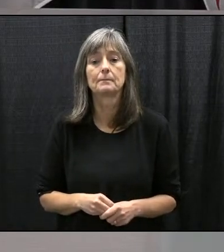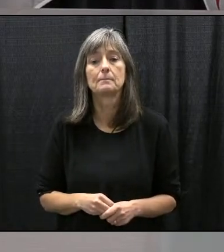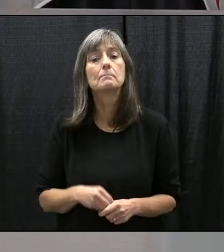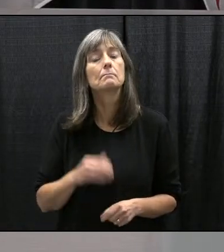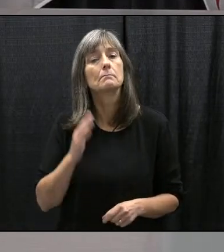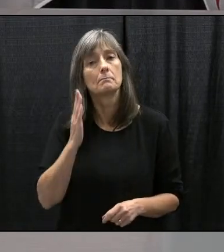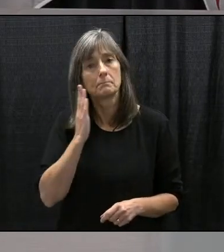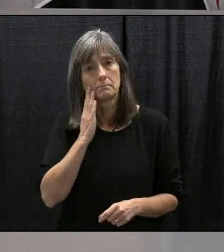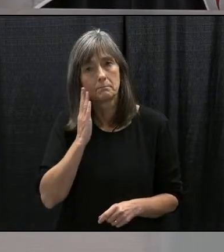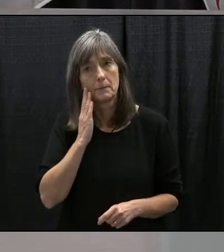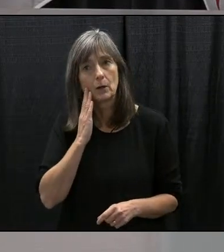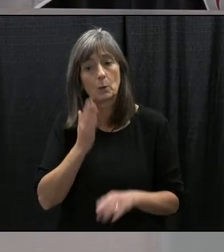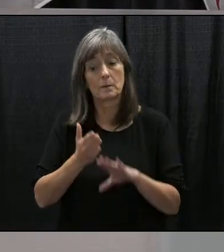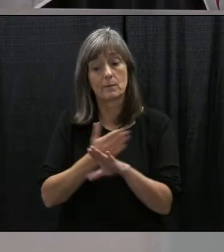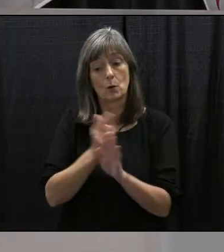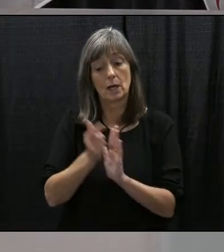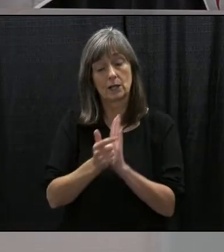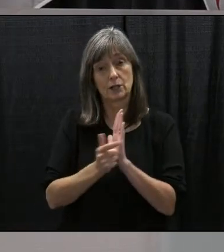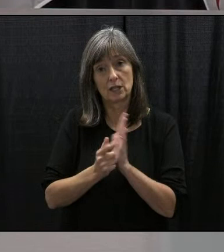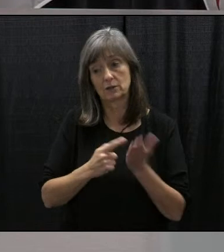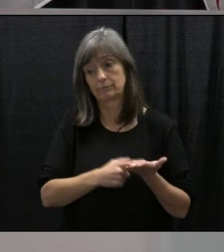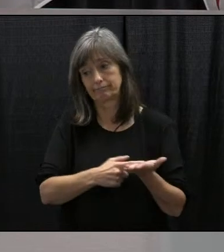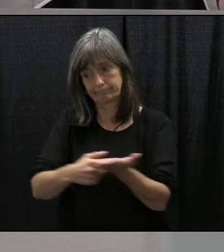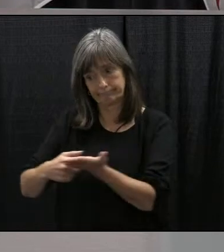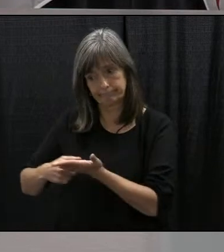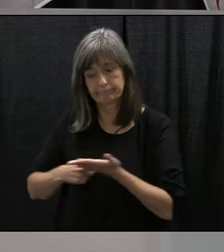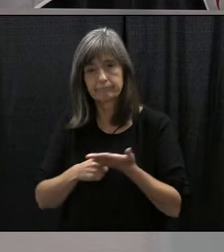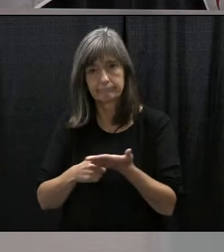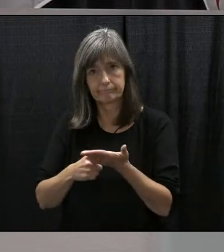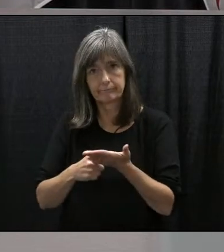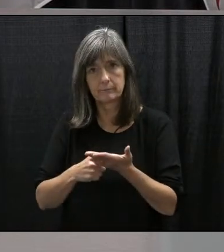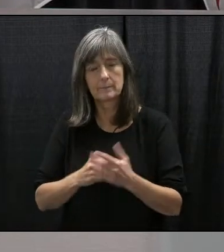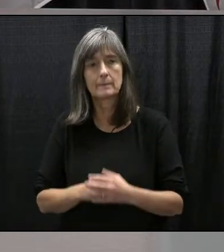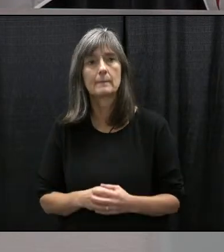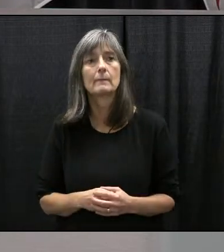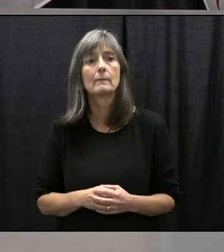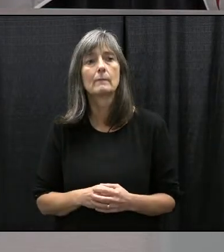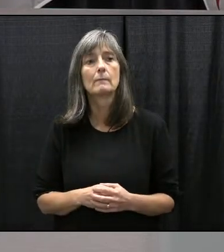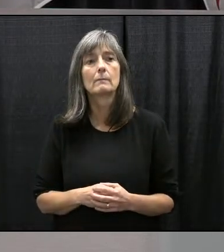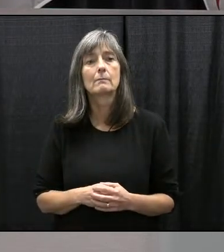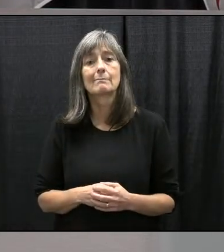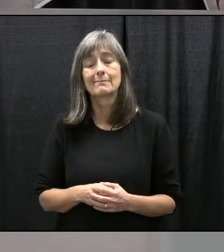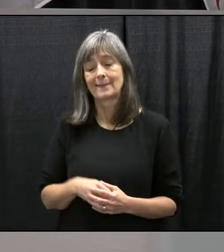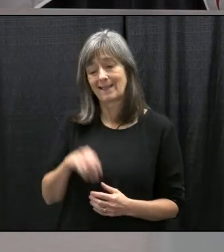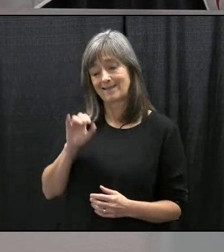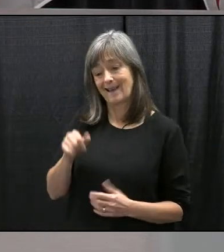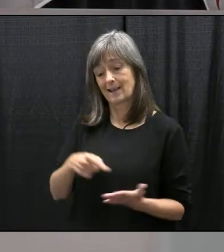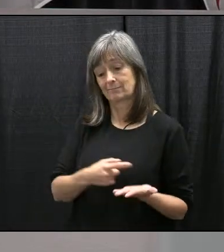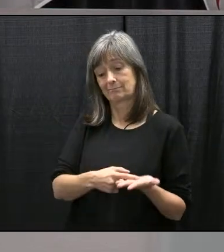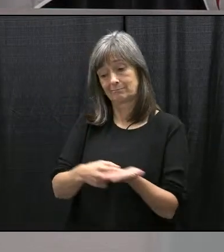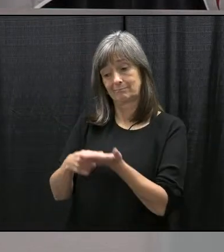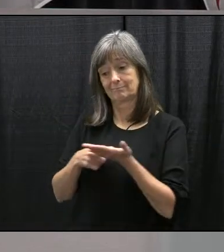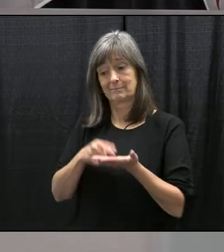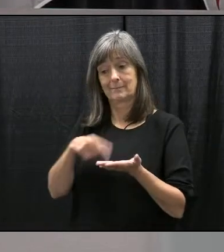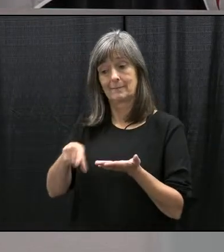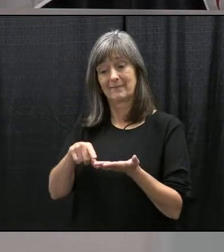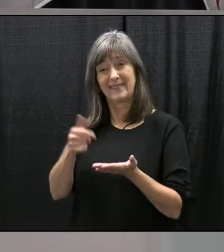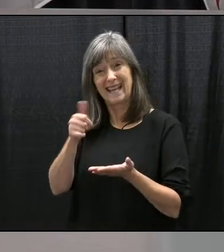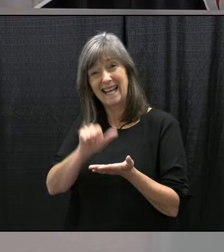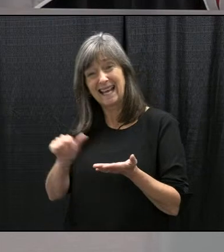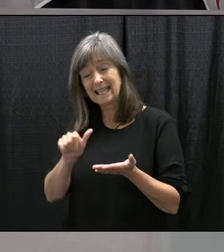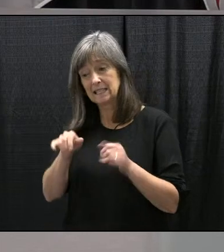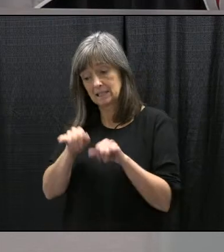consultations prior to this legislation. Just wondering, was there anything identified, like any standards identified